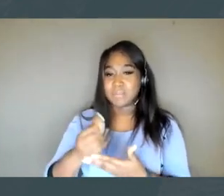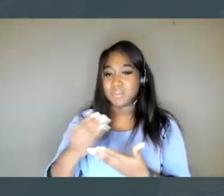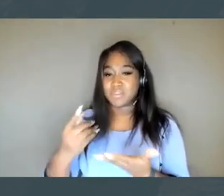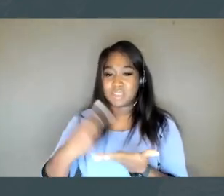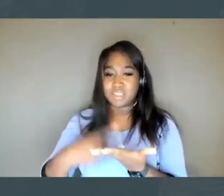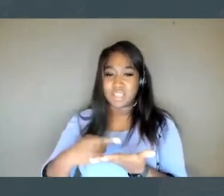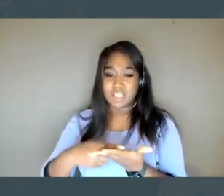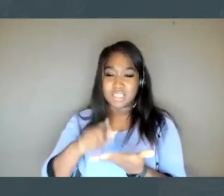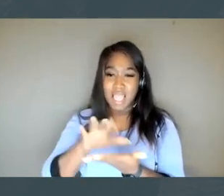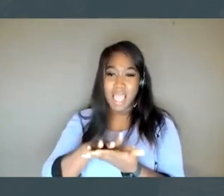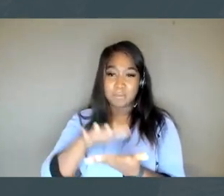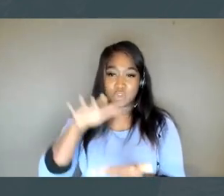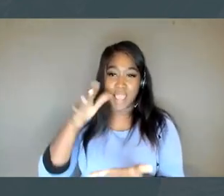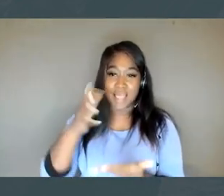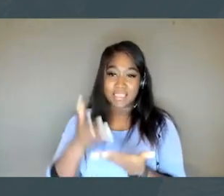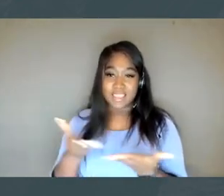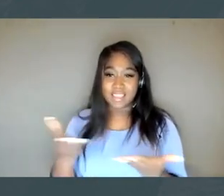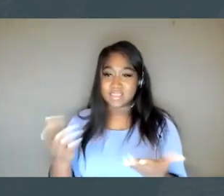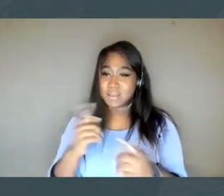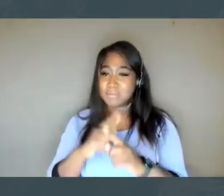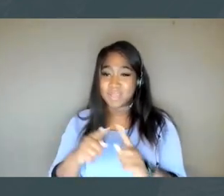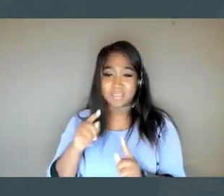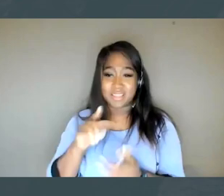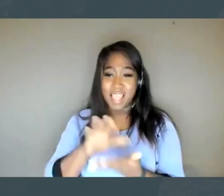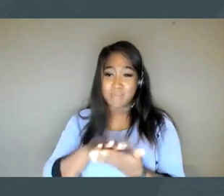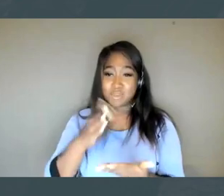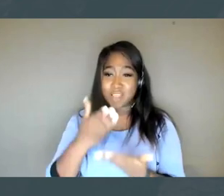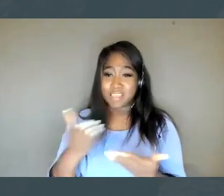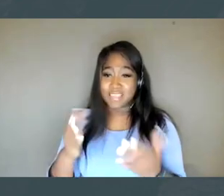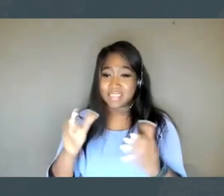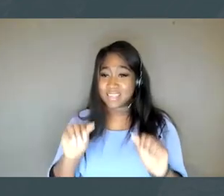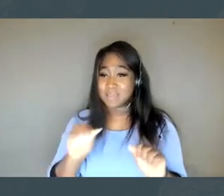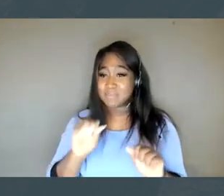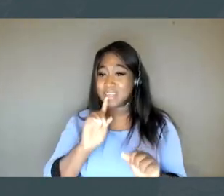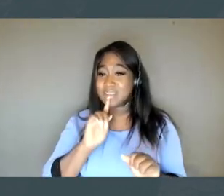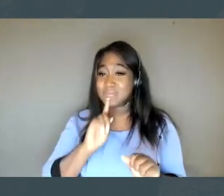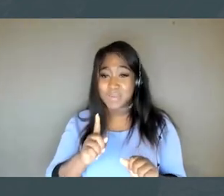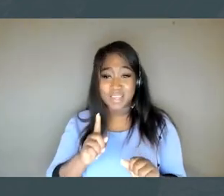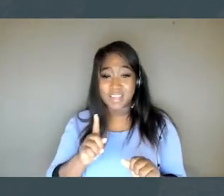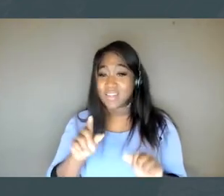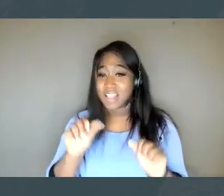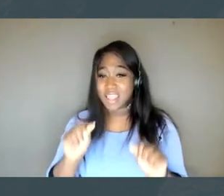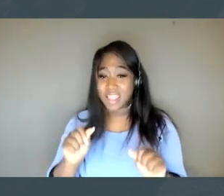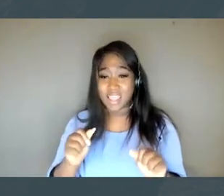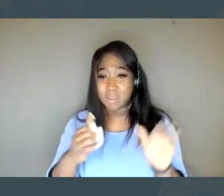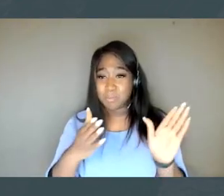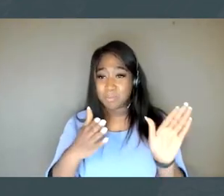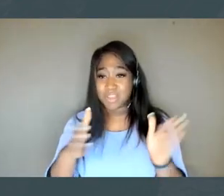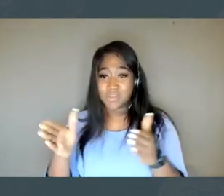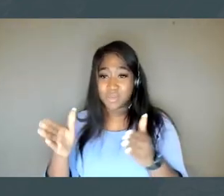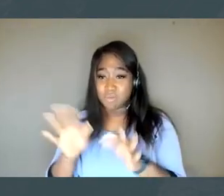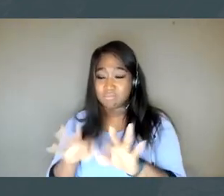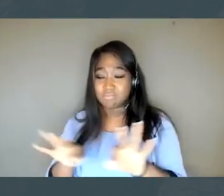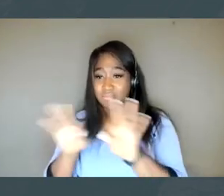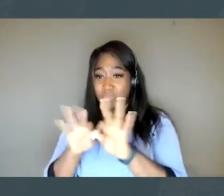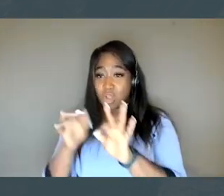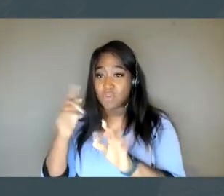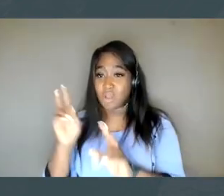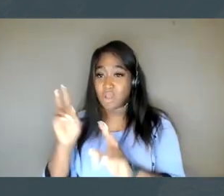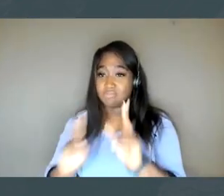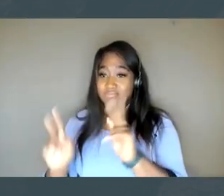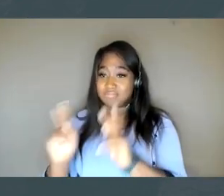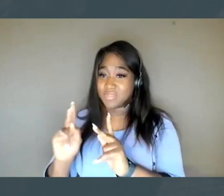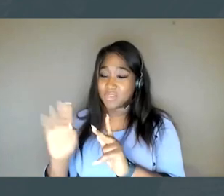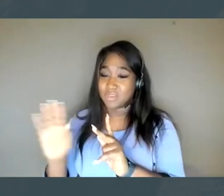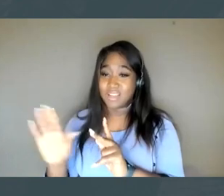but it can be very real, and it can be very pivotal in, you know, the life of an individual, including myself. So